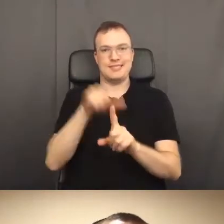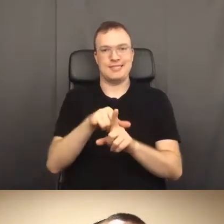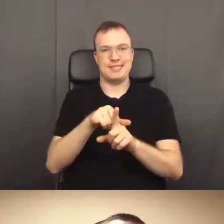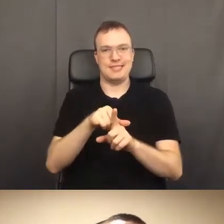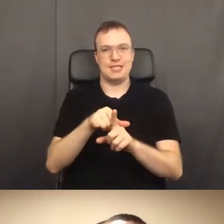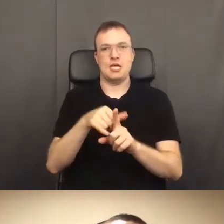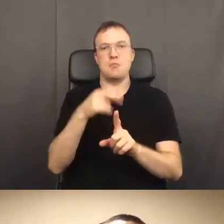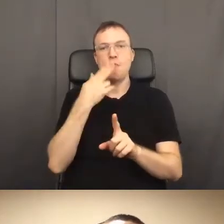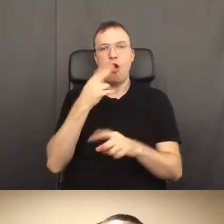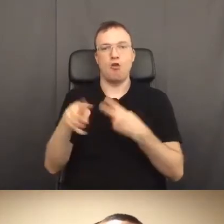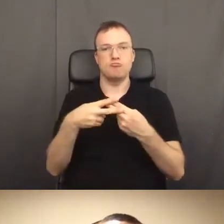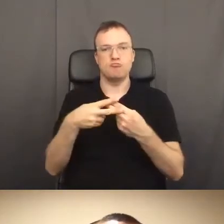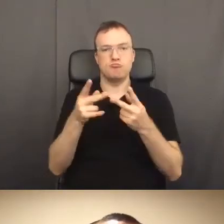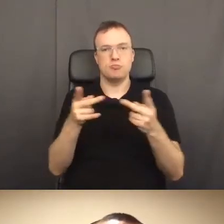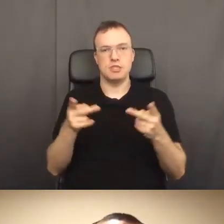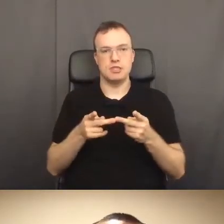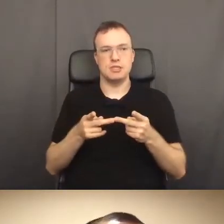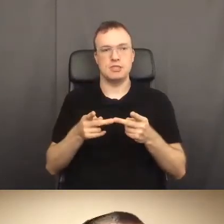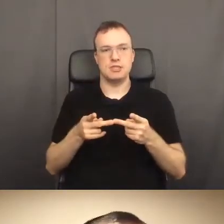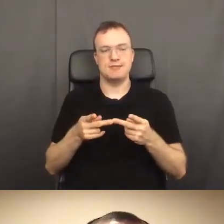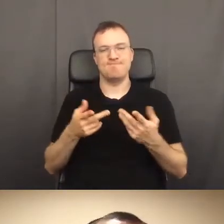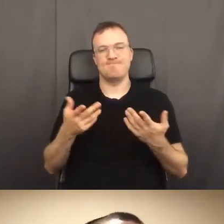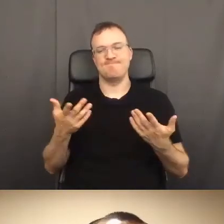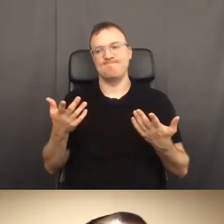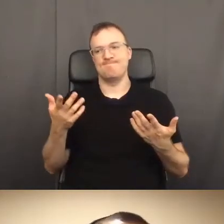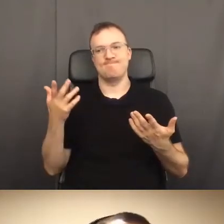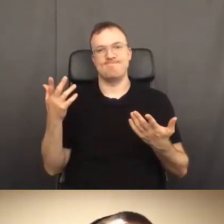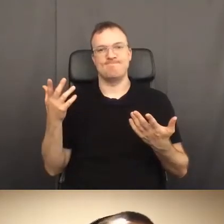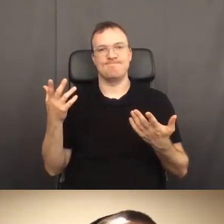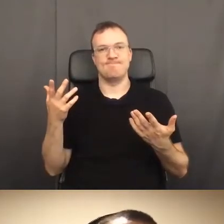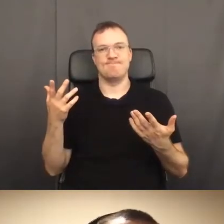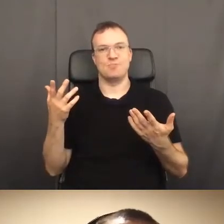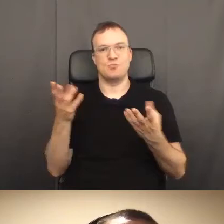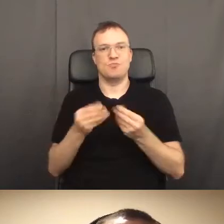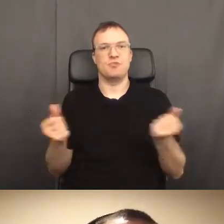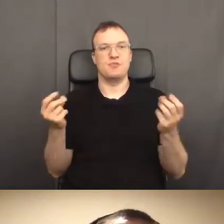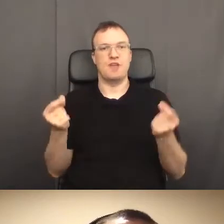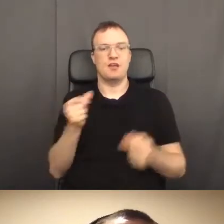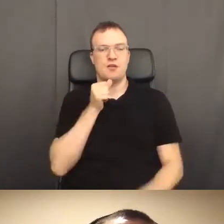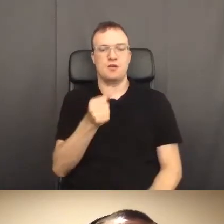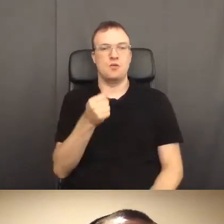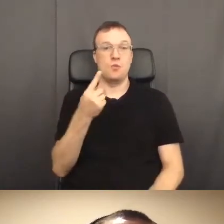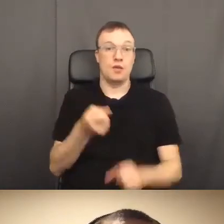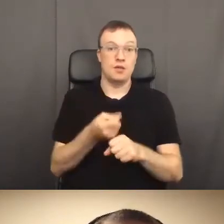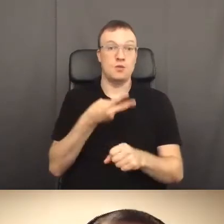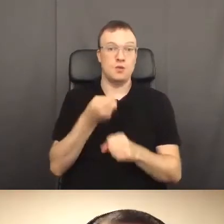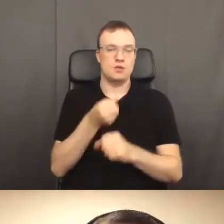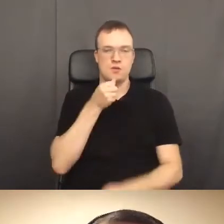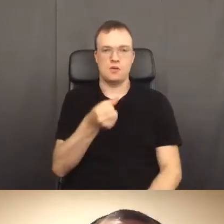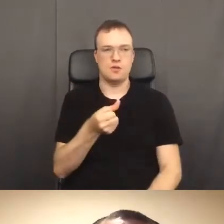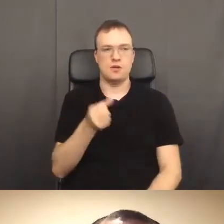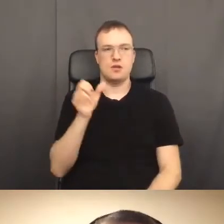small space and these things, they don't go away in 1-2 years.